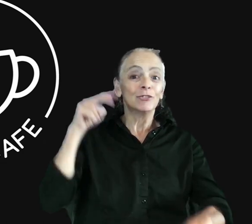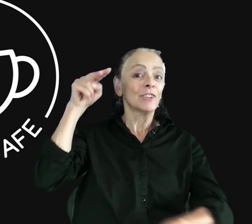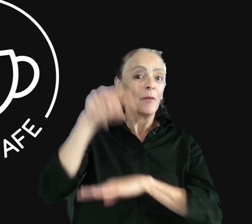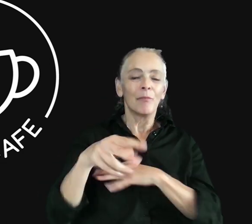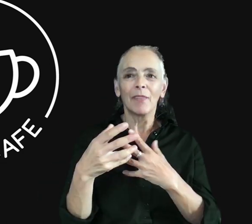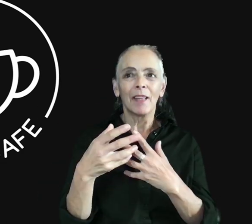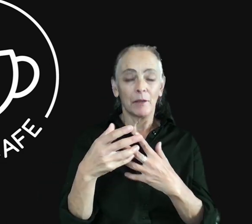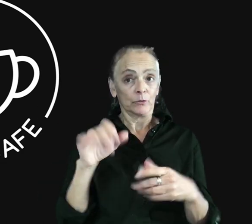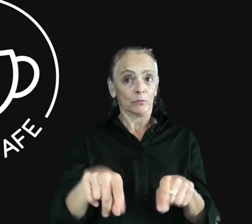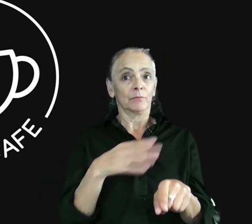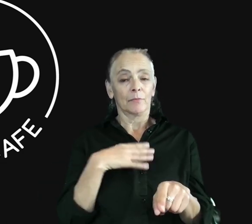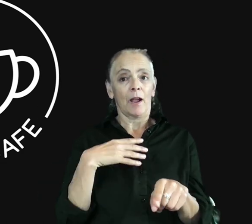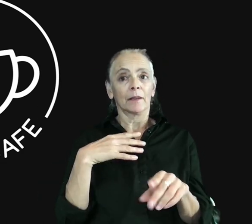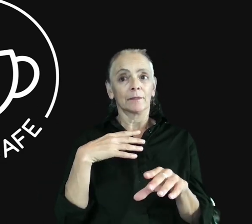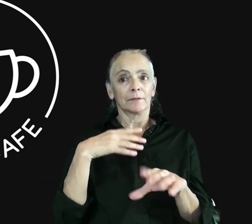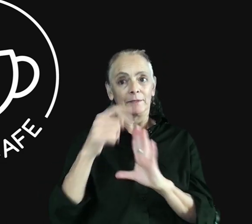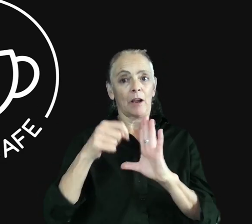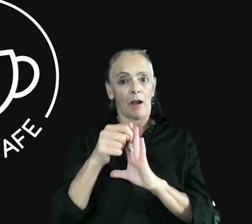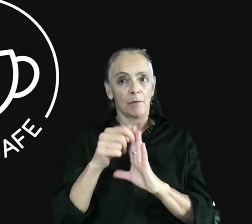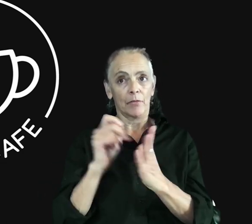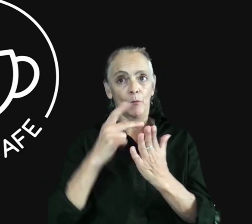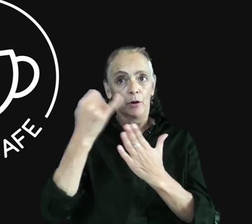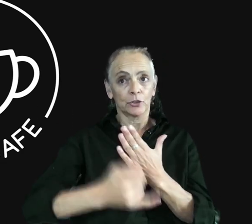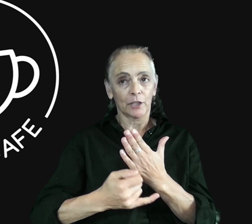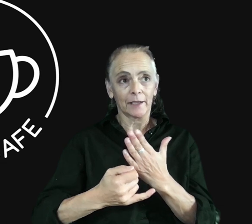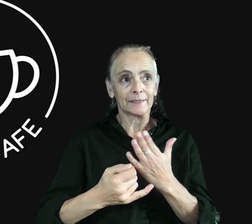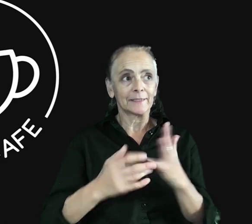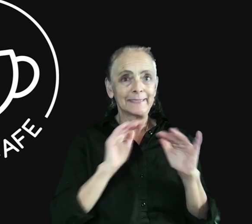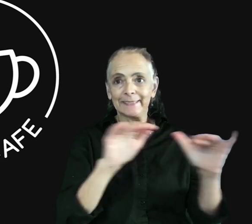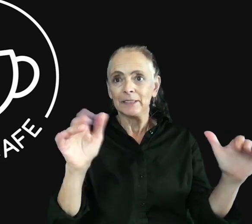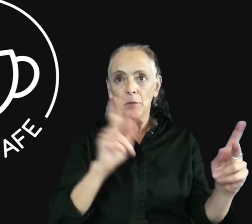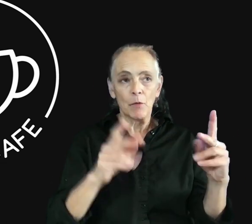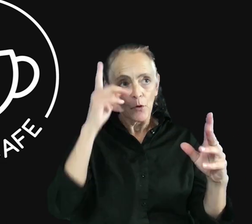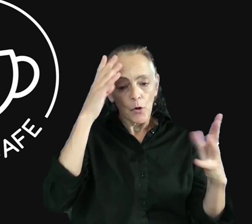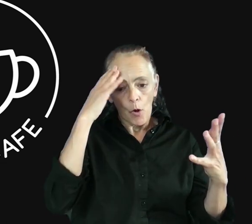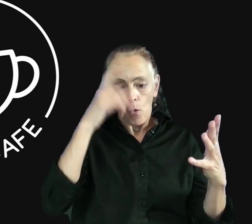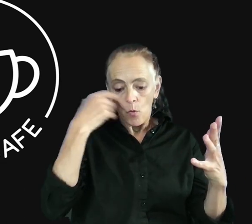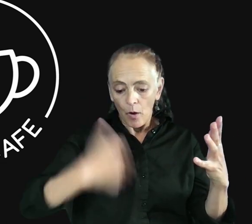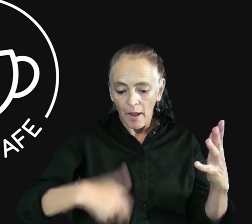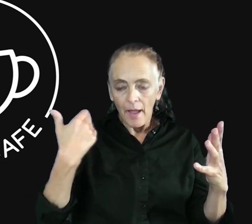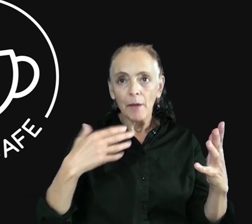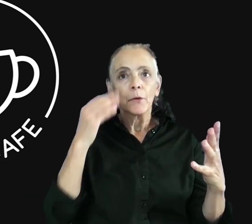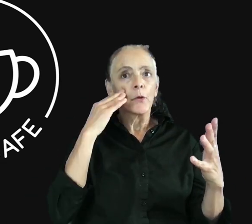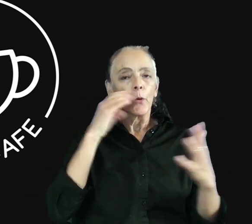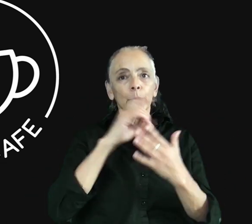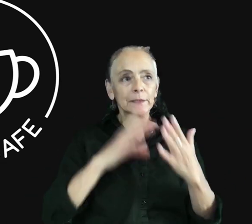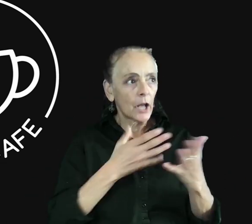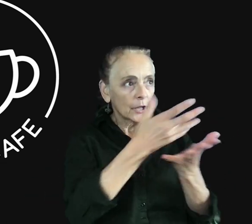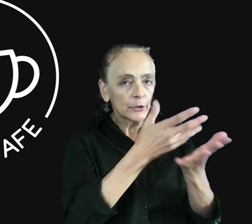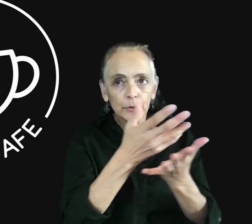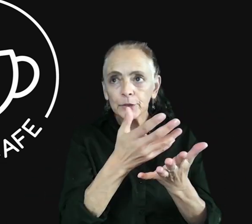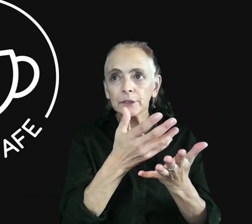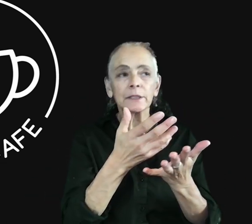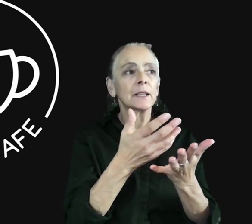that was during my time when i was on the project is really getting people to know me being able to get to know the designers being able to kind of